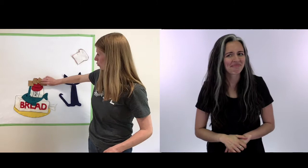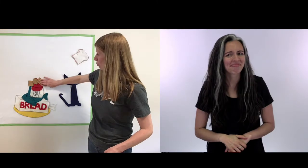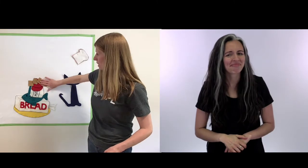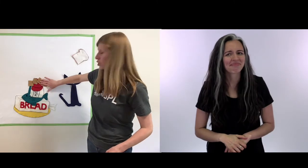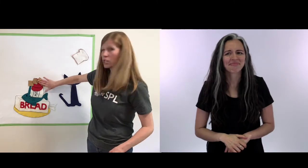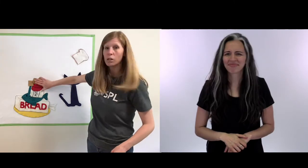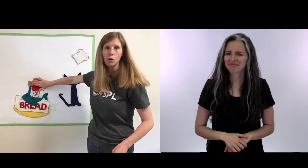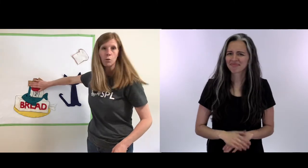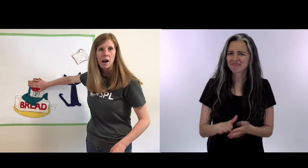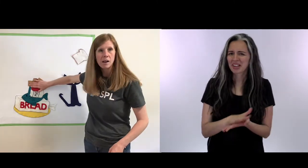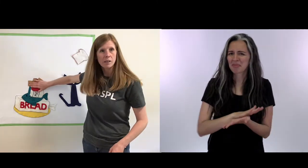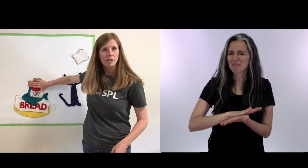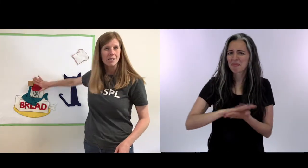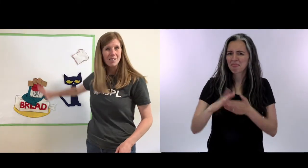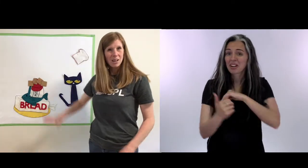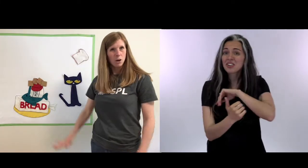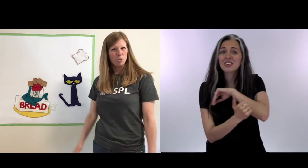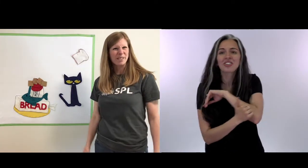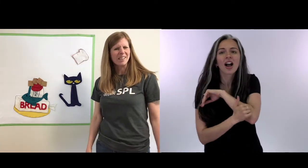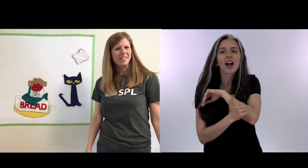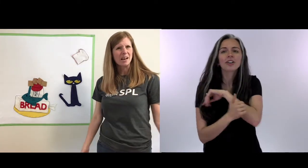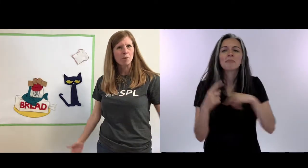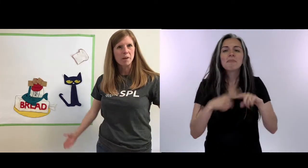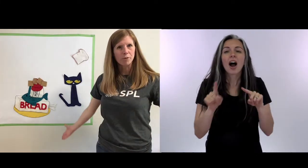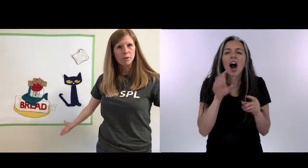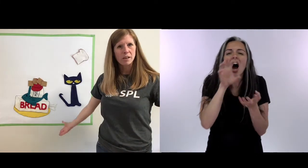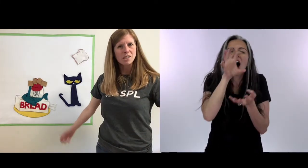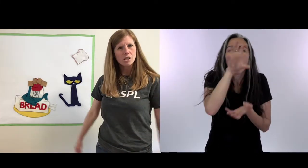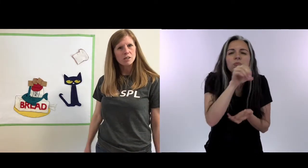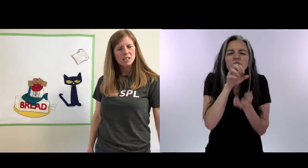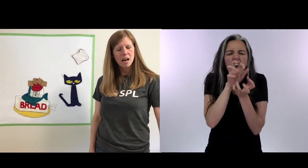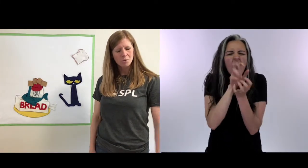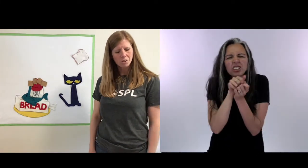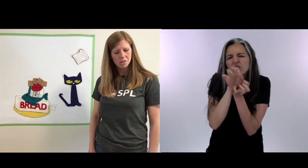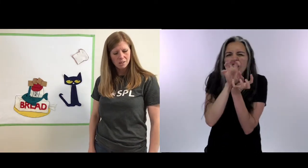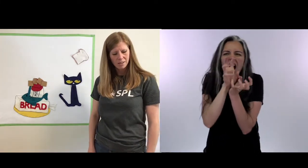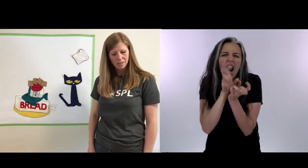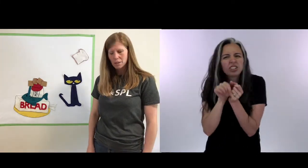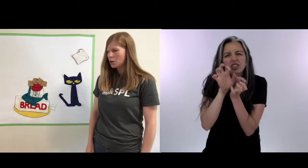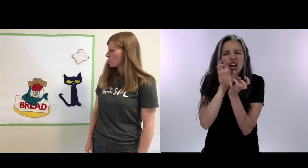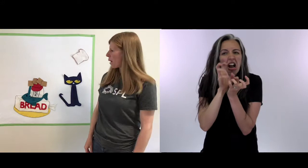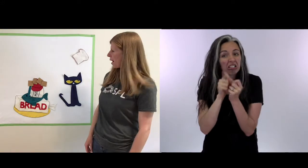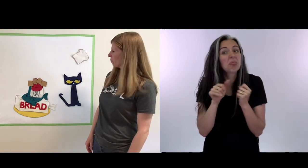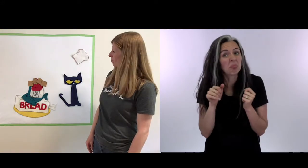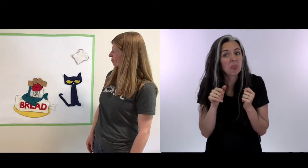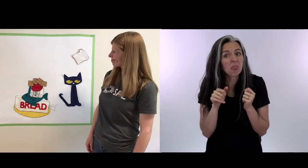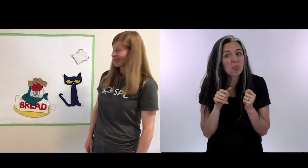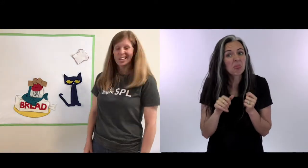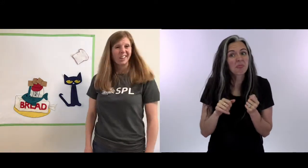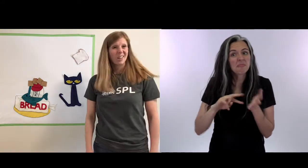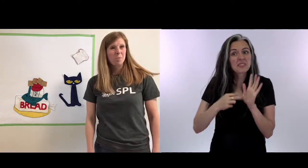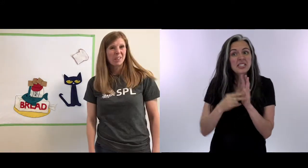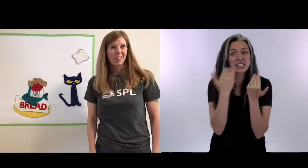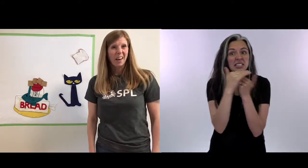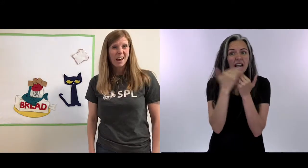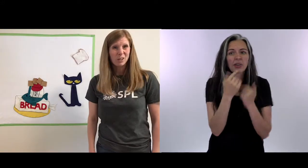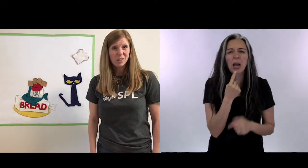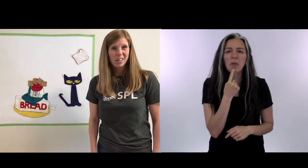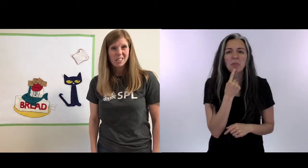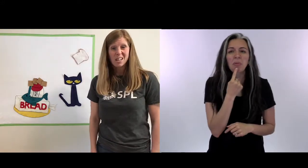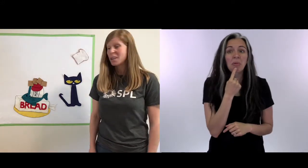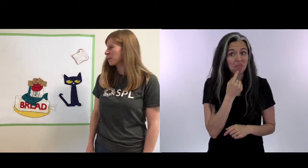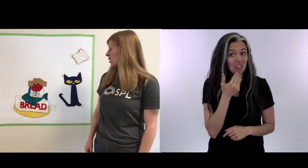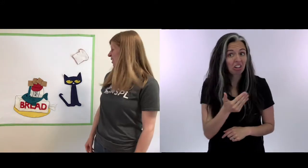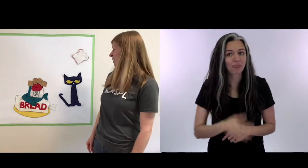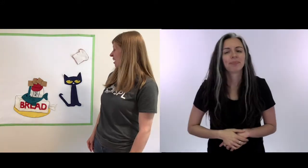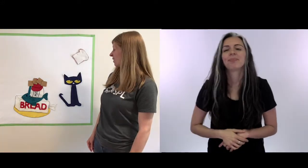Nice crunchy crackers. Always nice to have a bit of crunch in your sandwich. Well, Pete the Cat looked